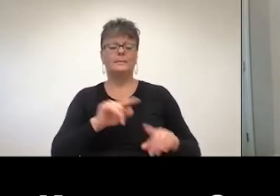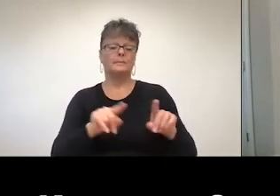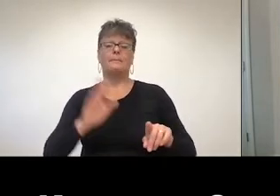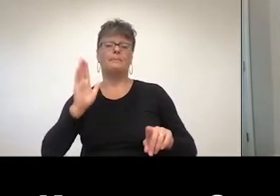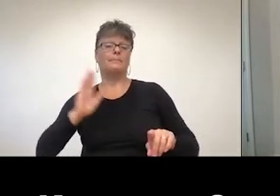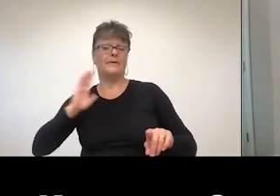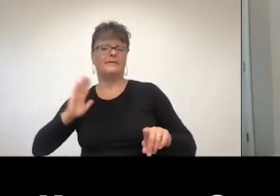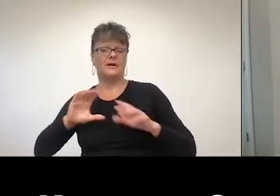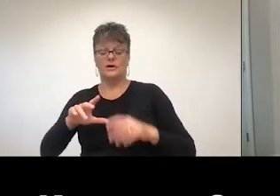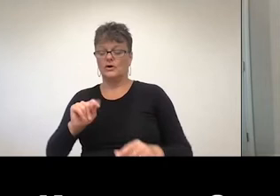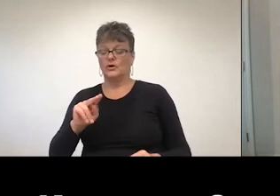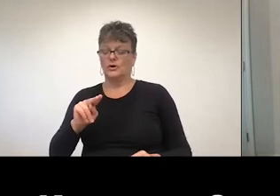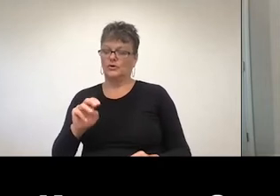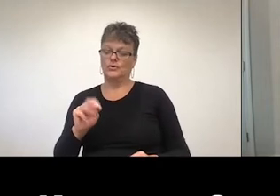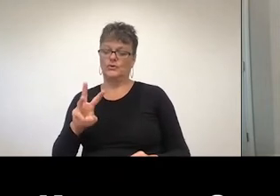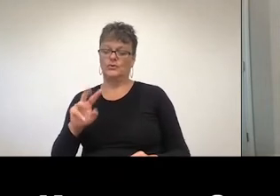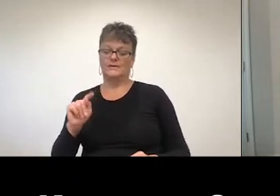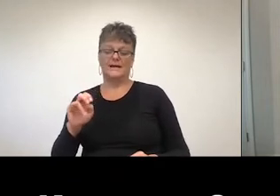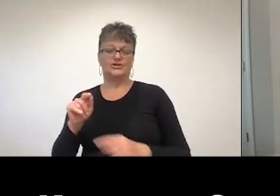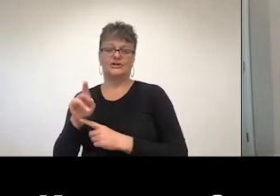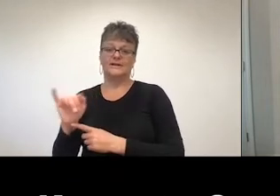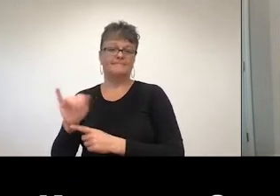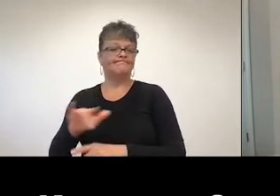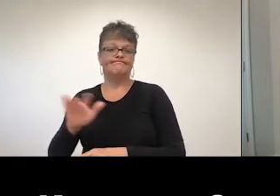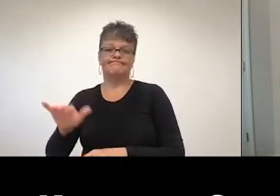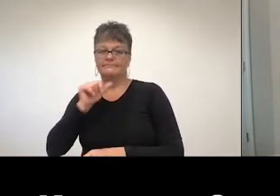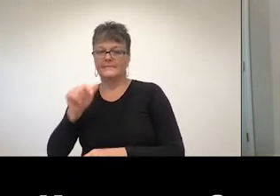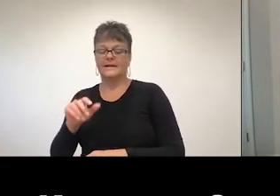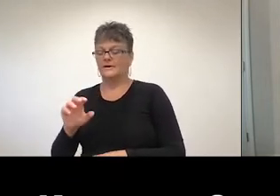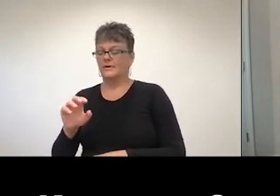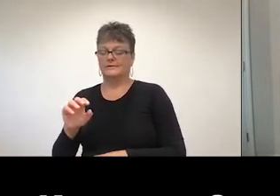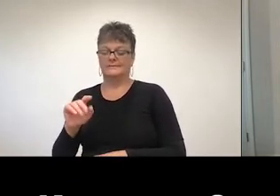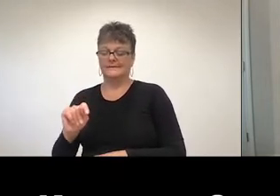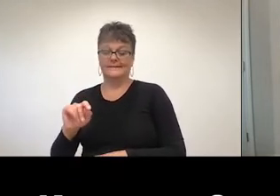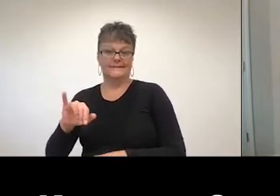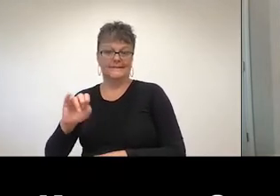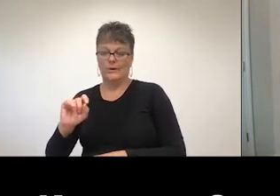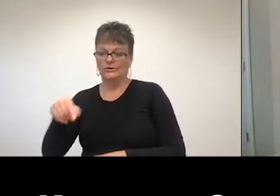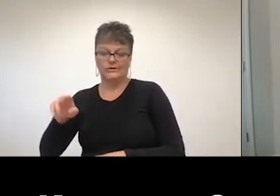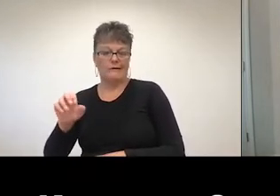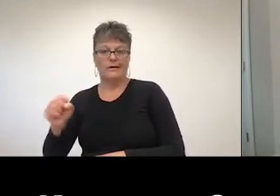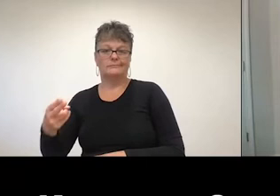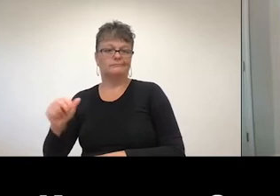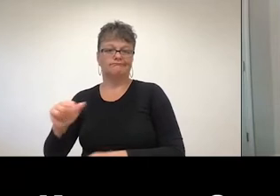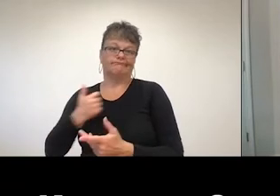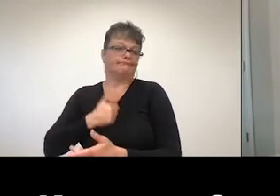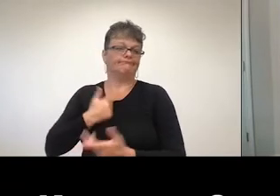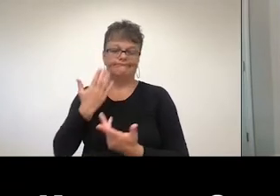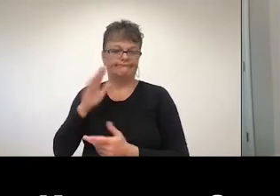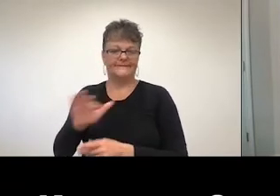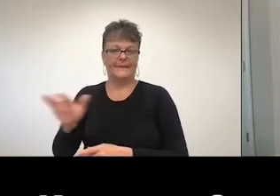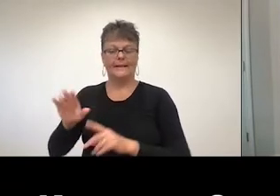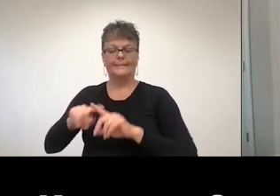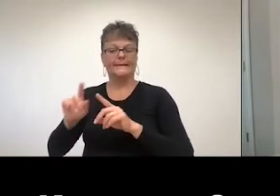nations of the Nuntachi, Jiwer, Wawazi, Ogapa, Chickasha, among others. And I really appreciated what you had to